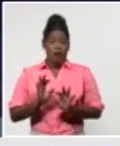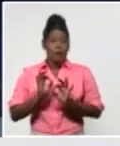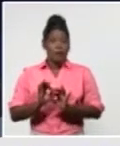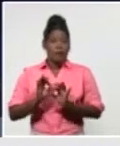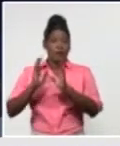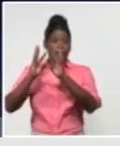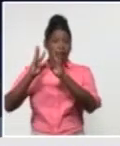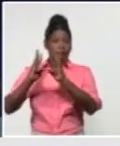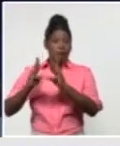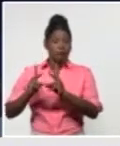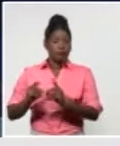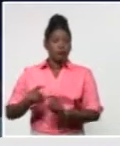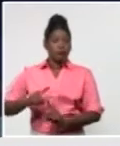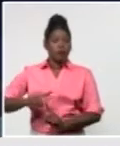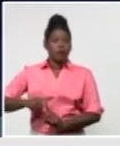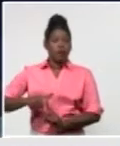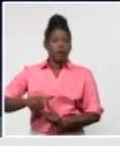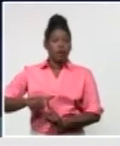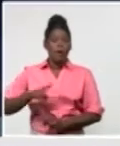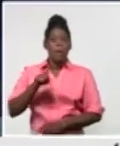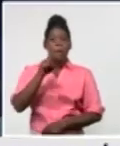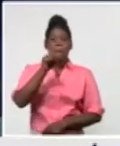for a cumulative of